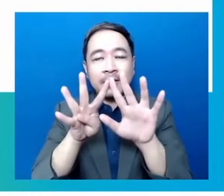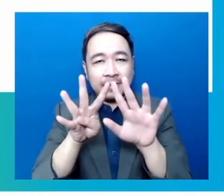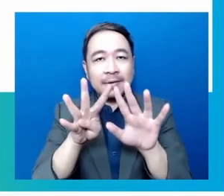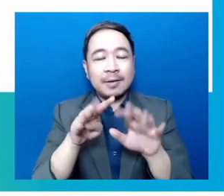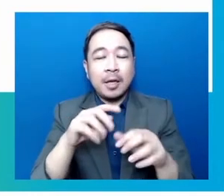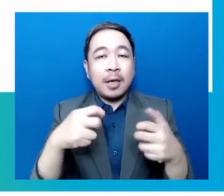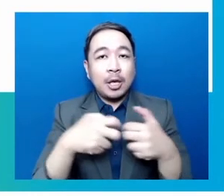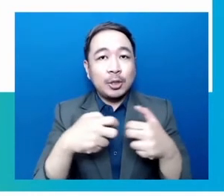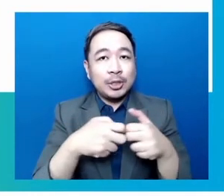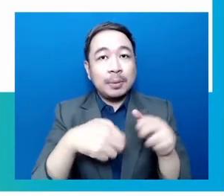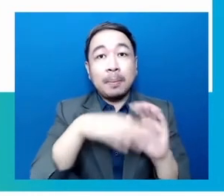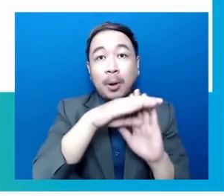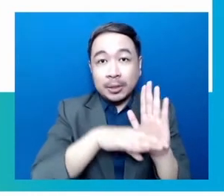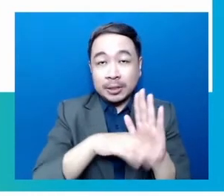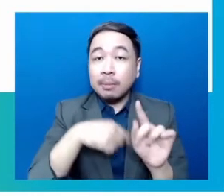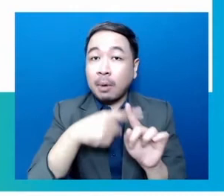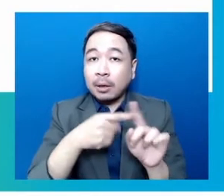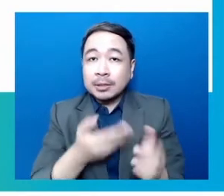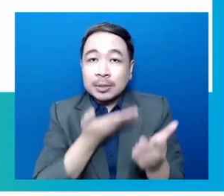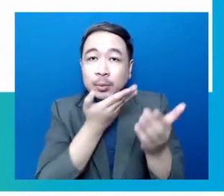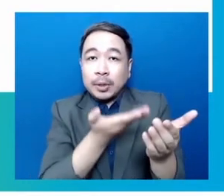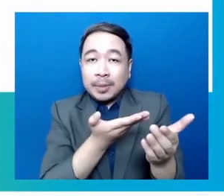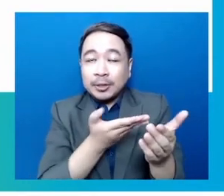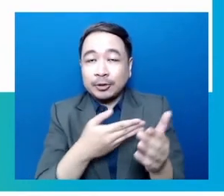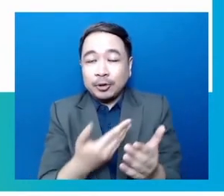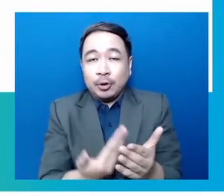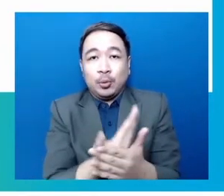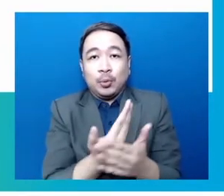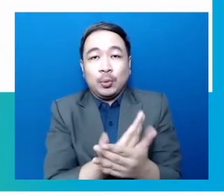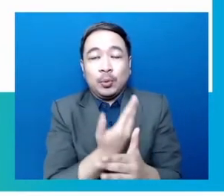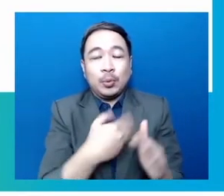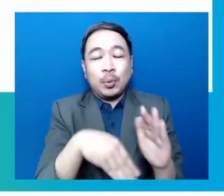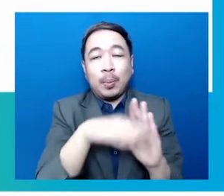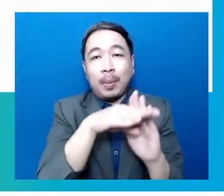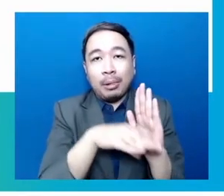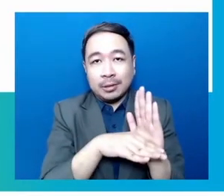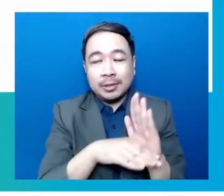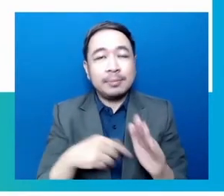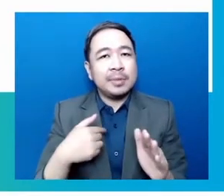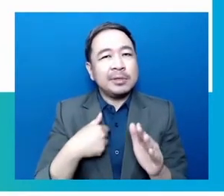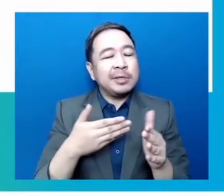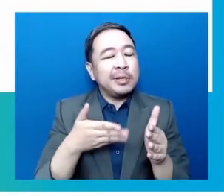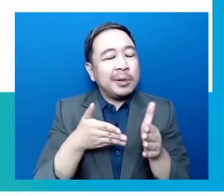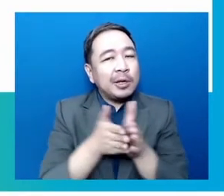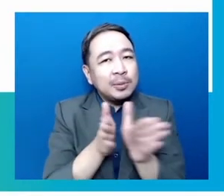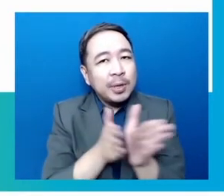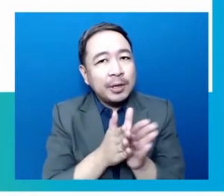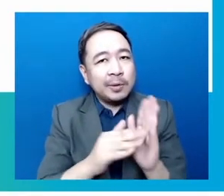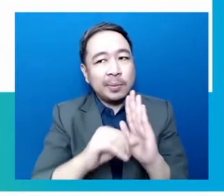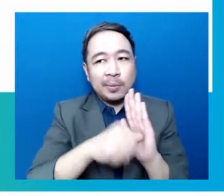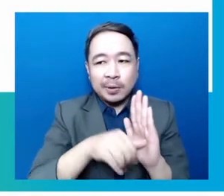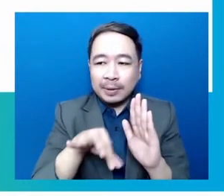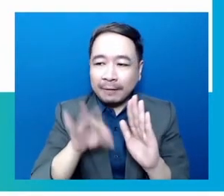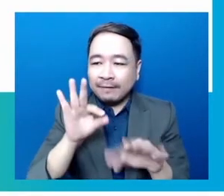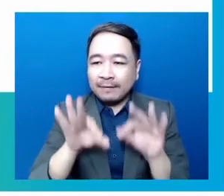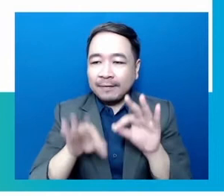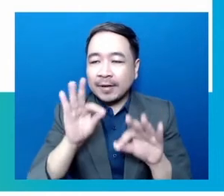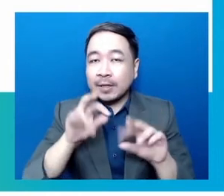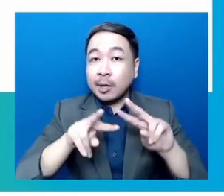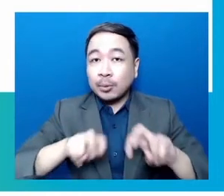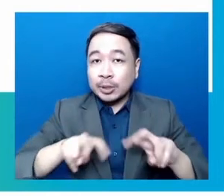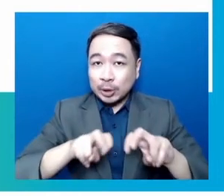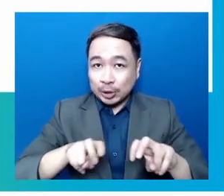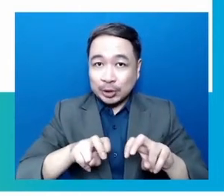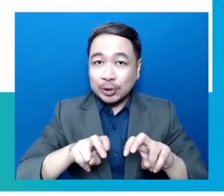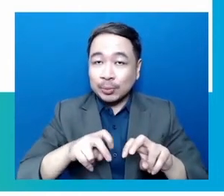new policy. What I'll be sharing specifically are some of the highlights of the study that was mentioned by Sophie earlier,